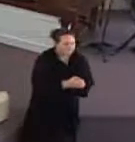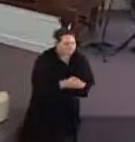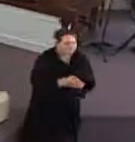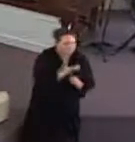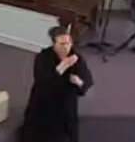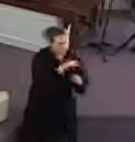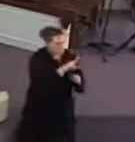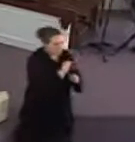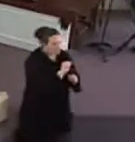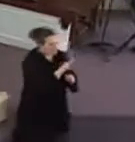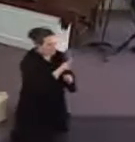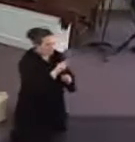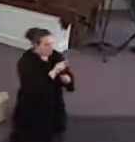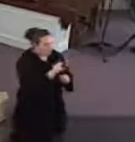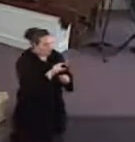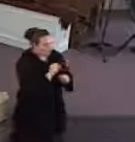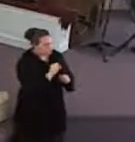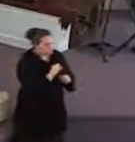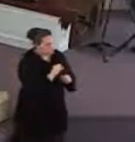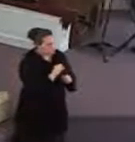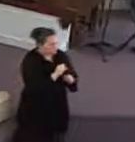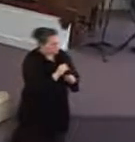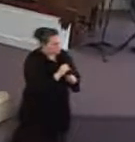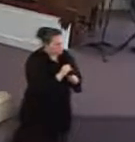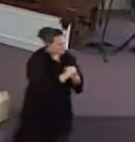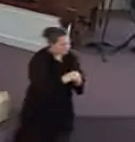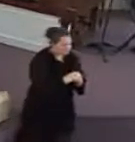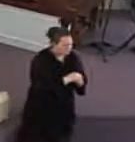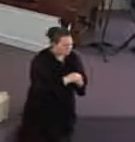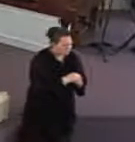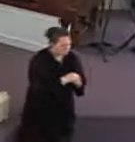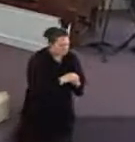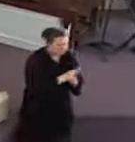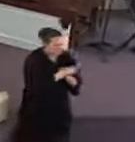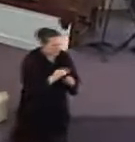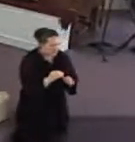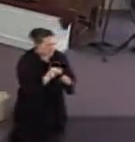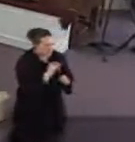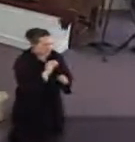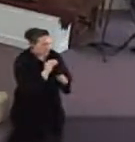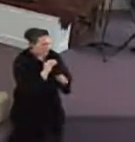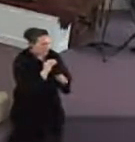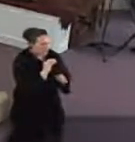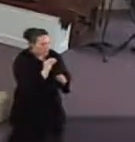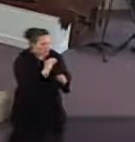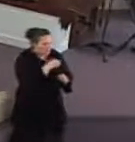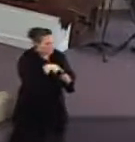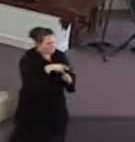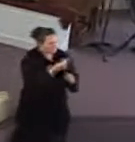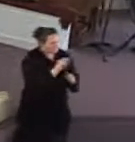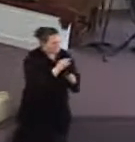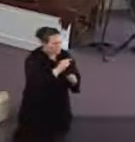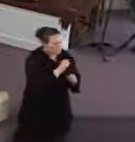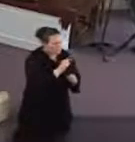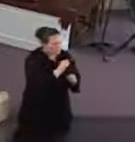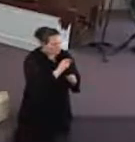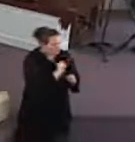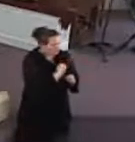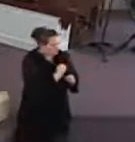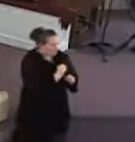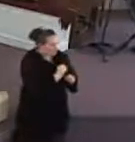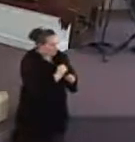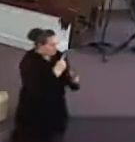Charles Spurgeon and Joseph Parker. Someone told Spurgeon that Parker had criticized Spurgeon's